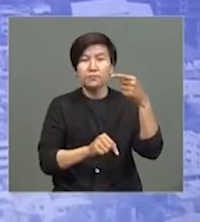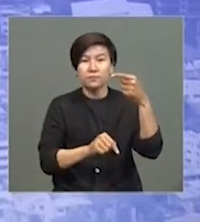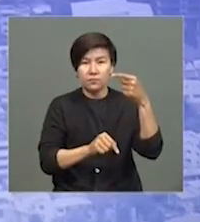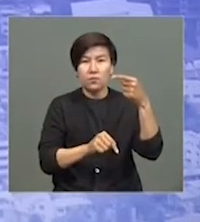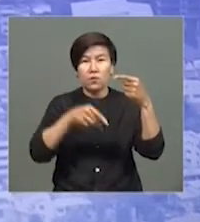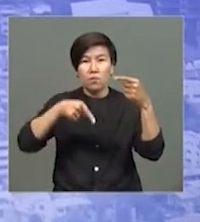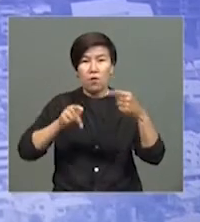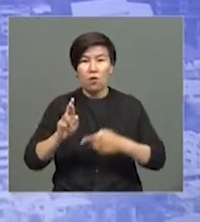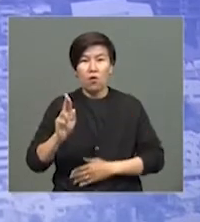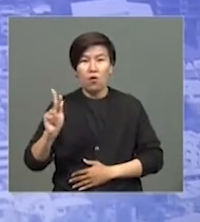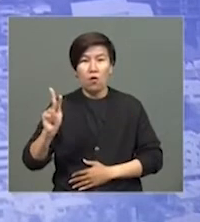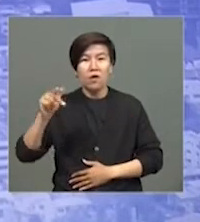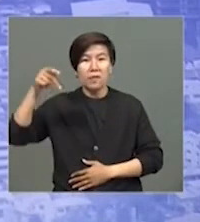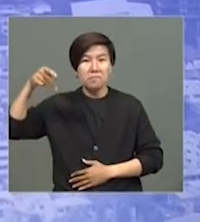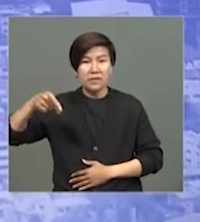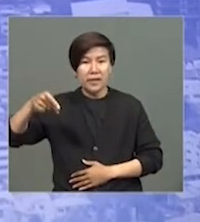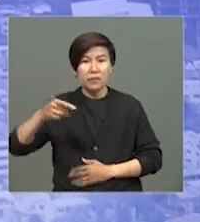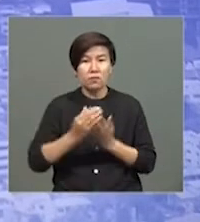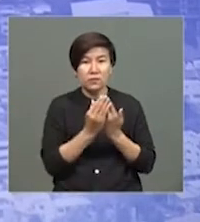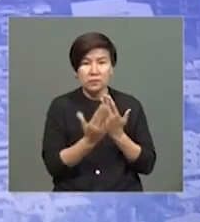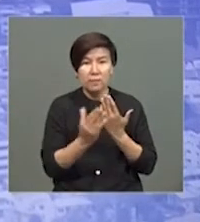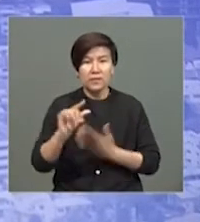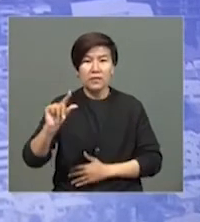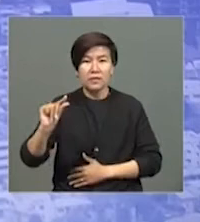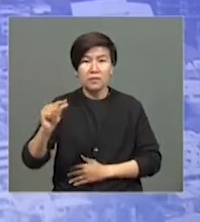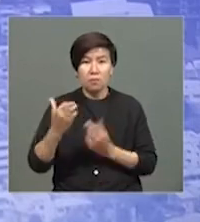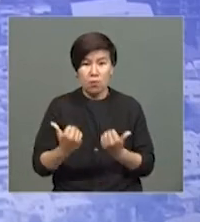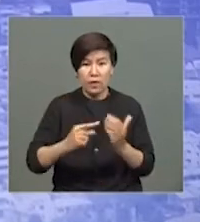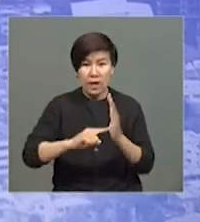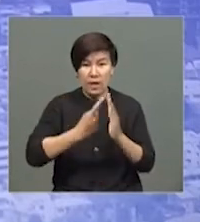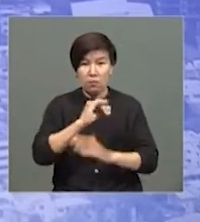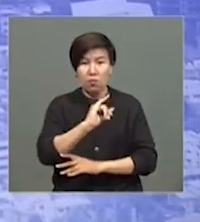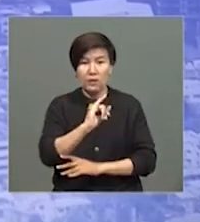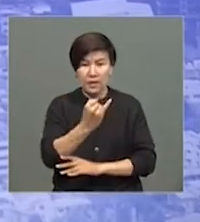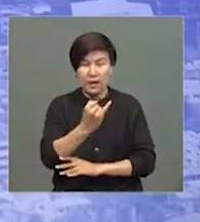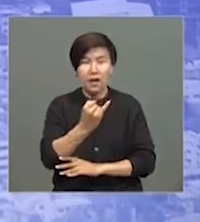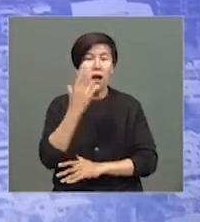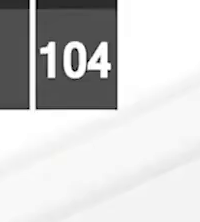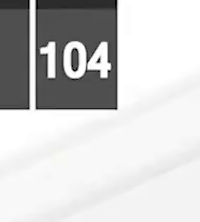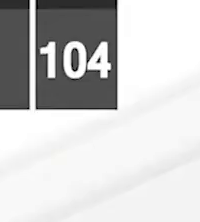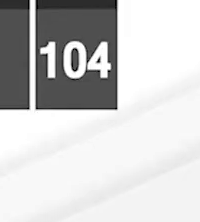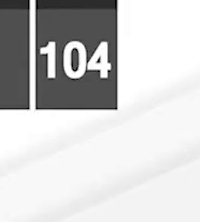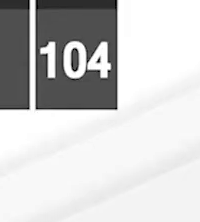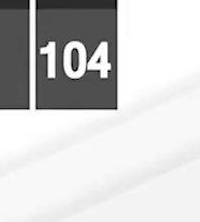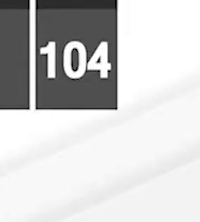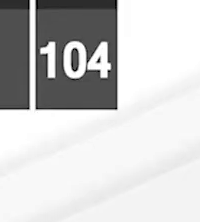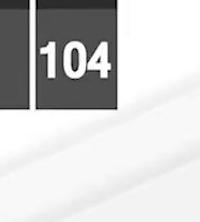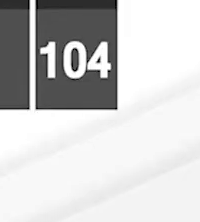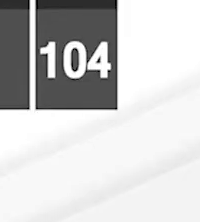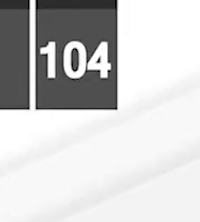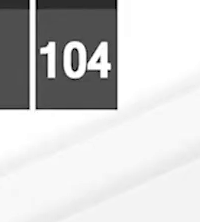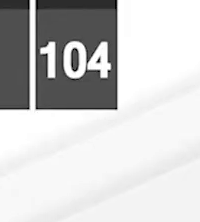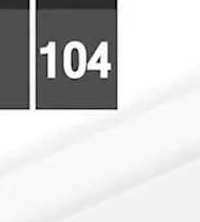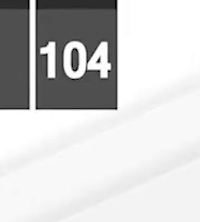The CCSA assistant spokesperson, Dr. Apisamaisi Rangsan, announced today that Thailand found also